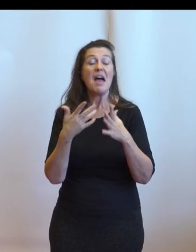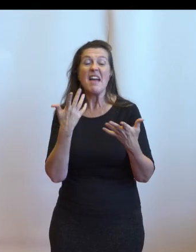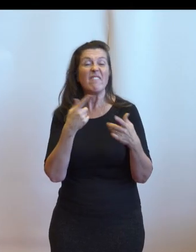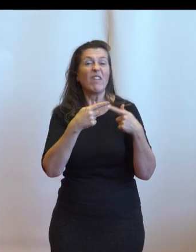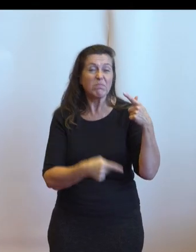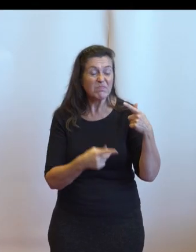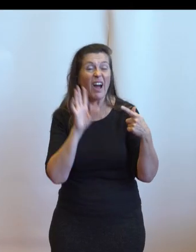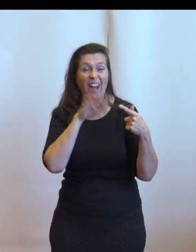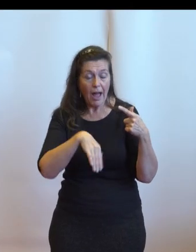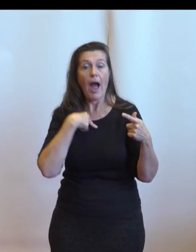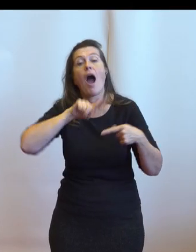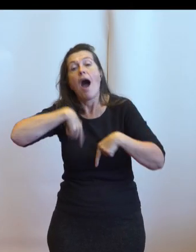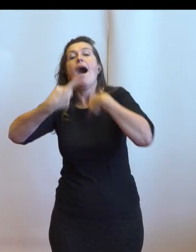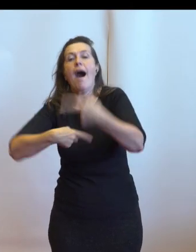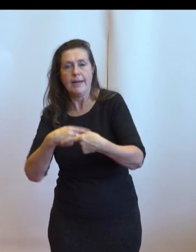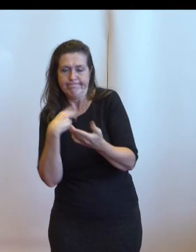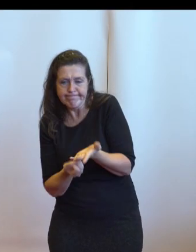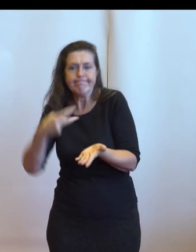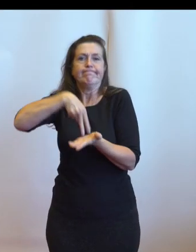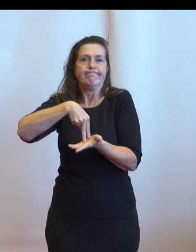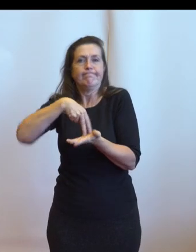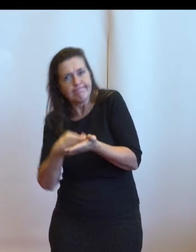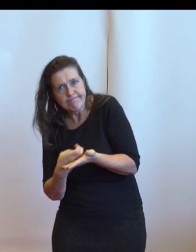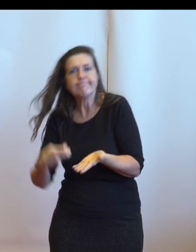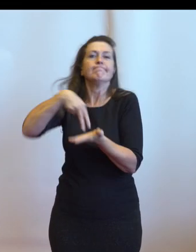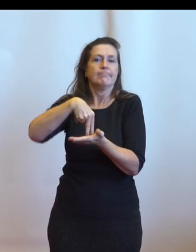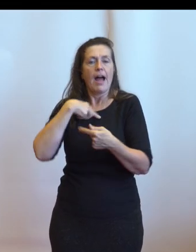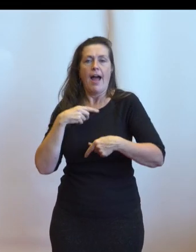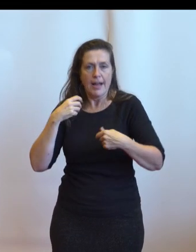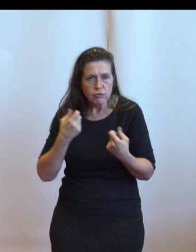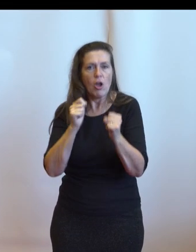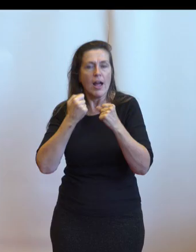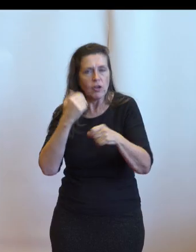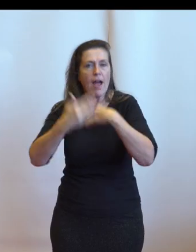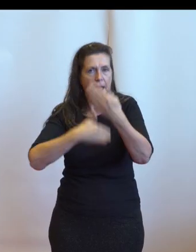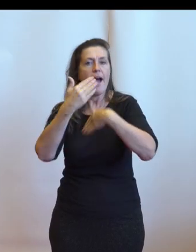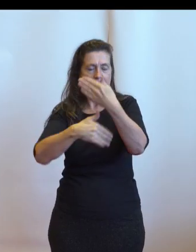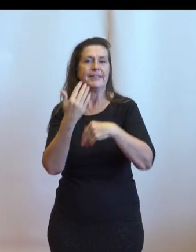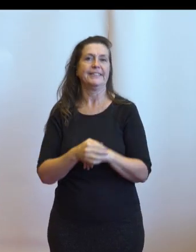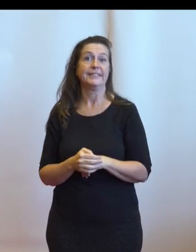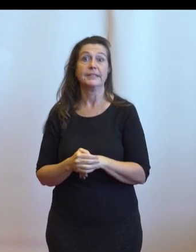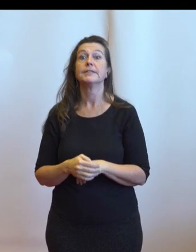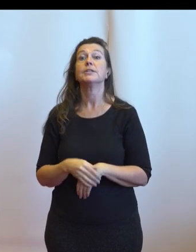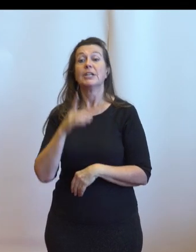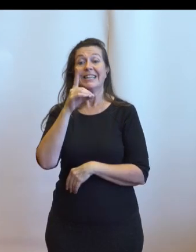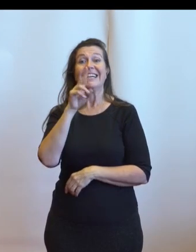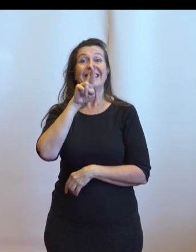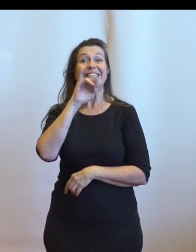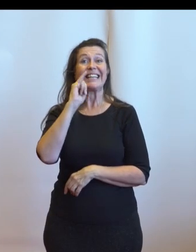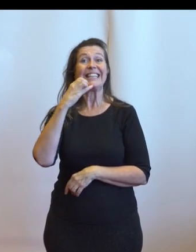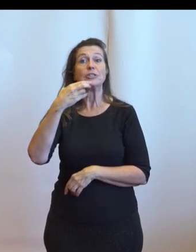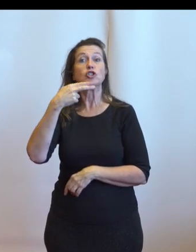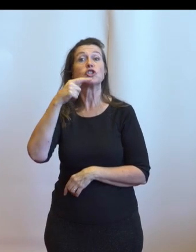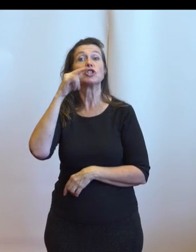without trying. So I just wanted to add on this positive note, sharing the video of Drishti developed in